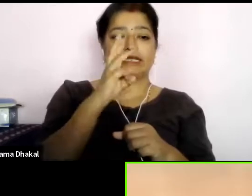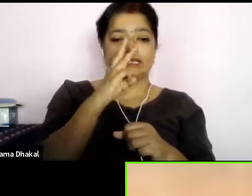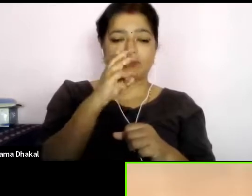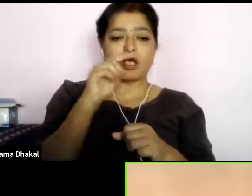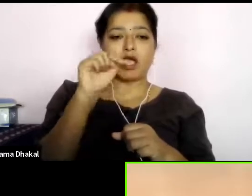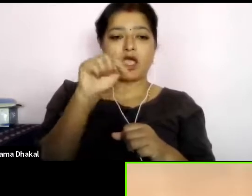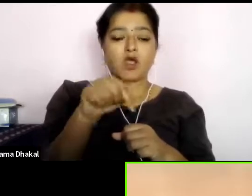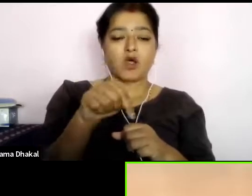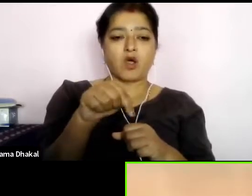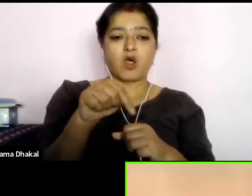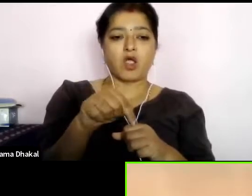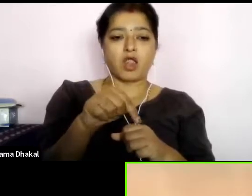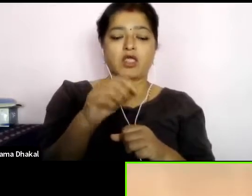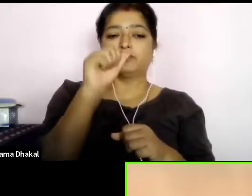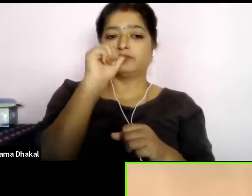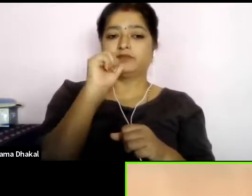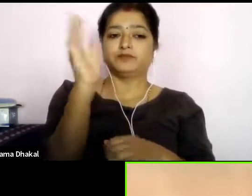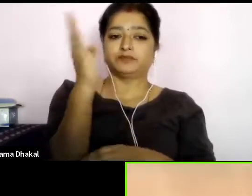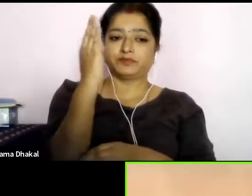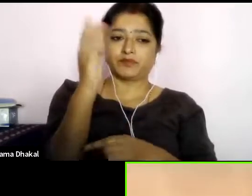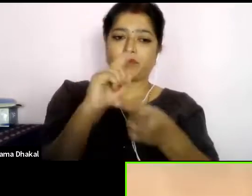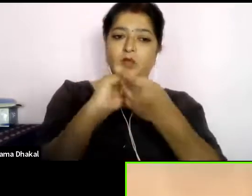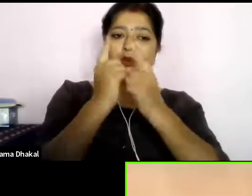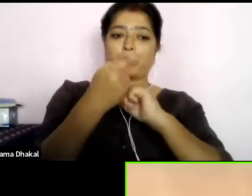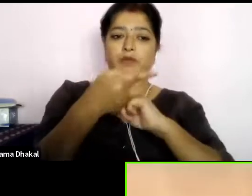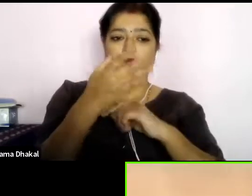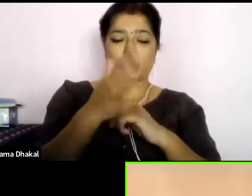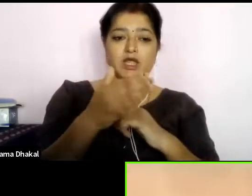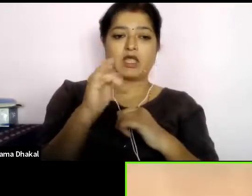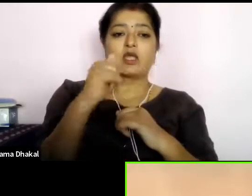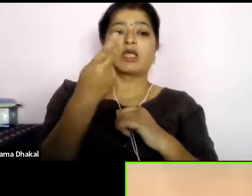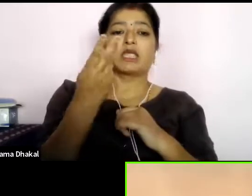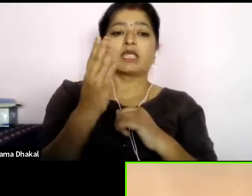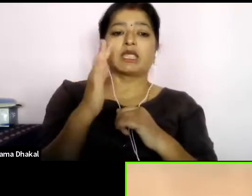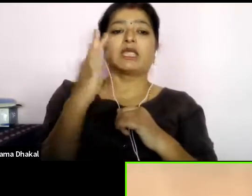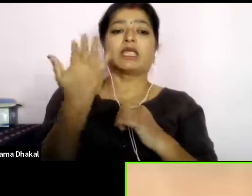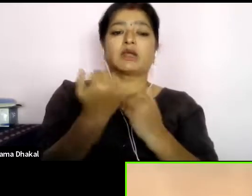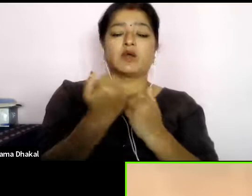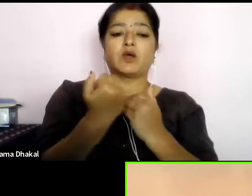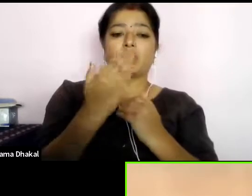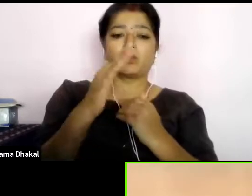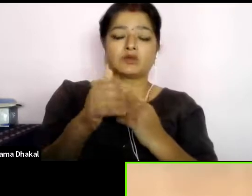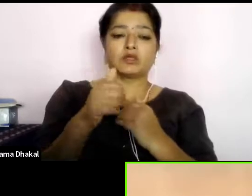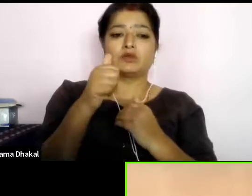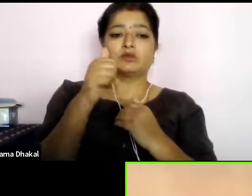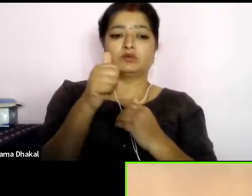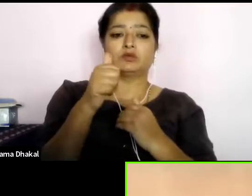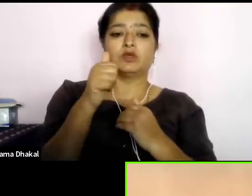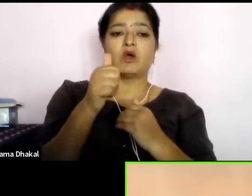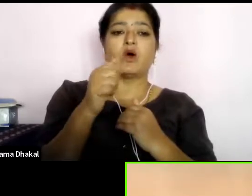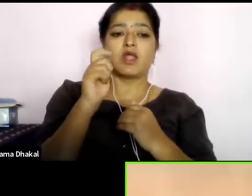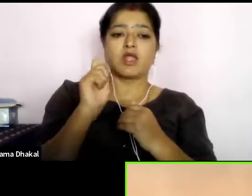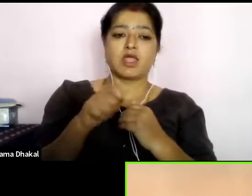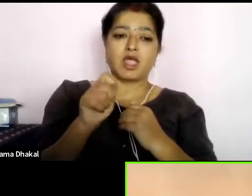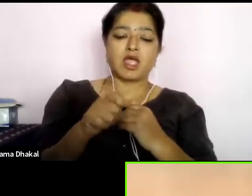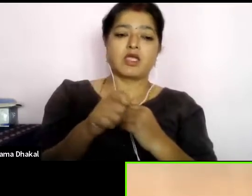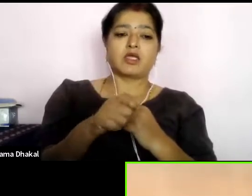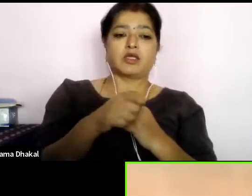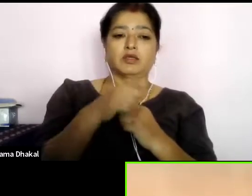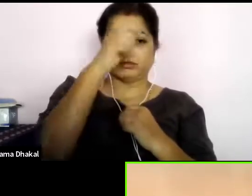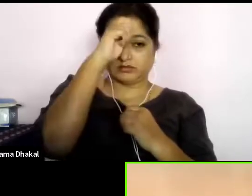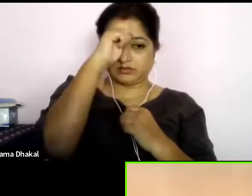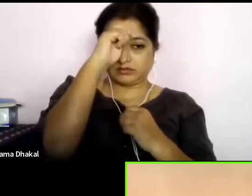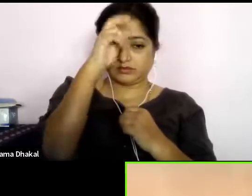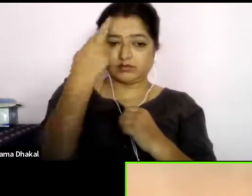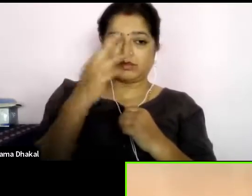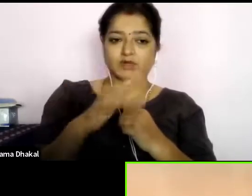more aggravated and intense forms of injustices and inequalities all over the world. But when it comes to Global South